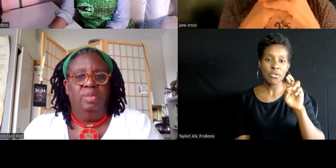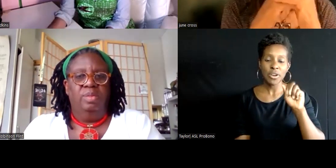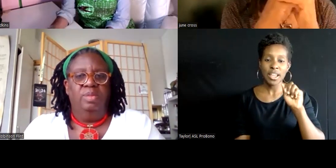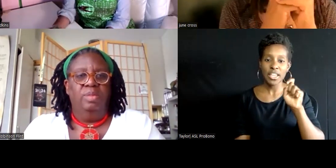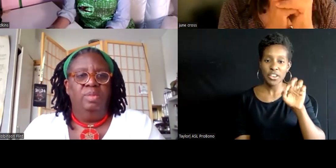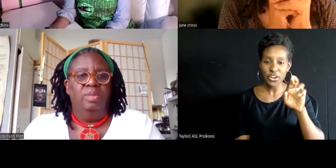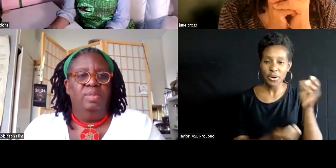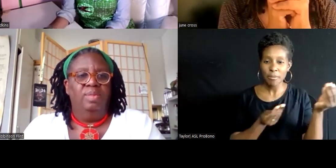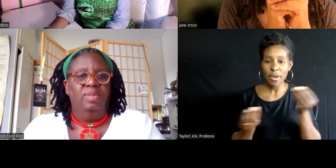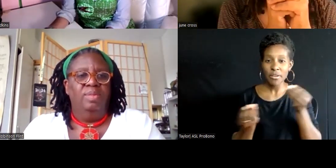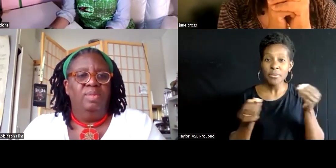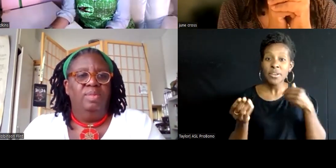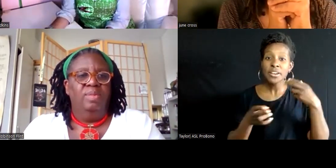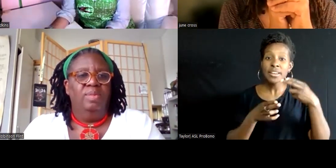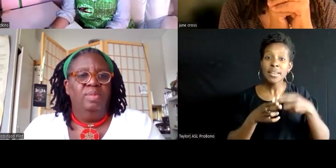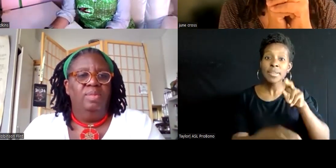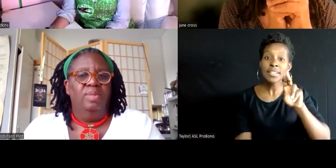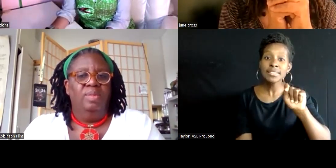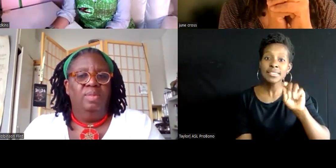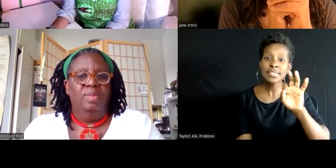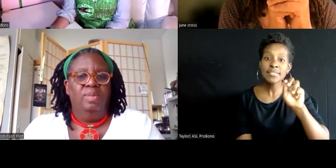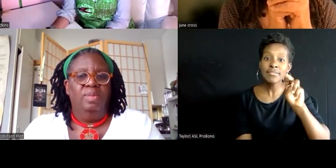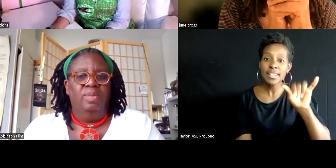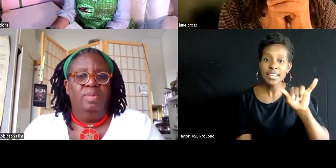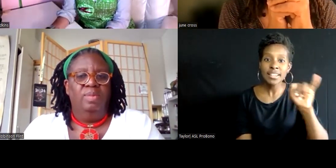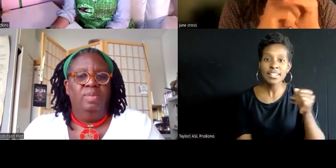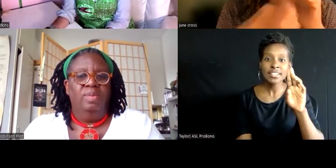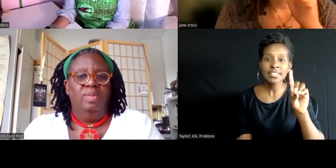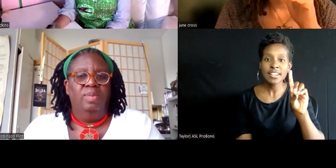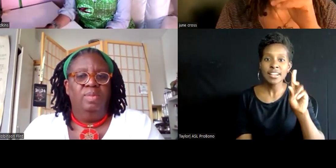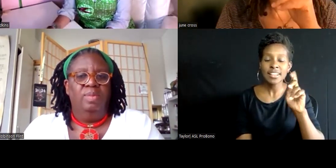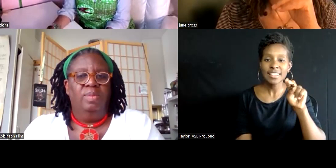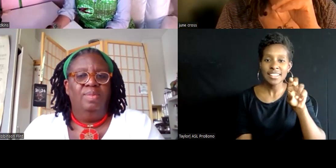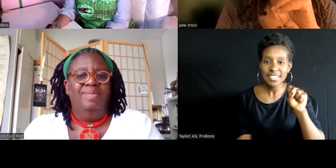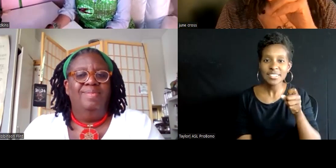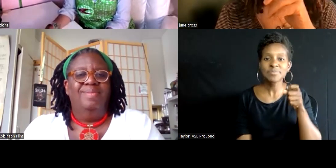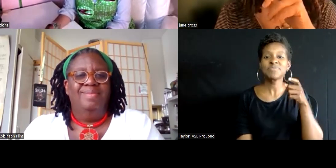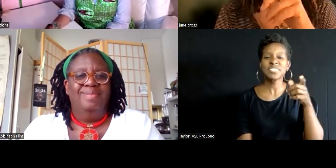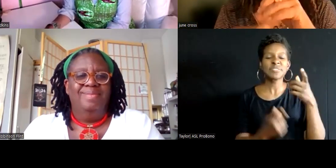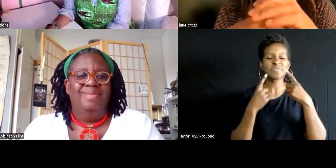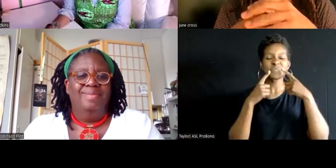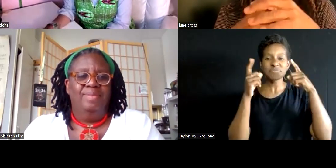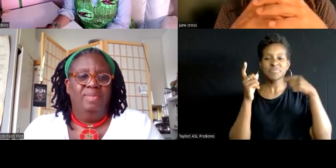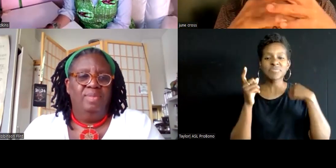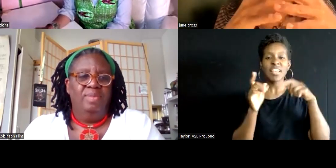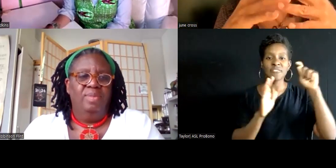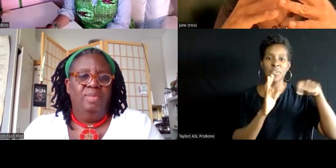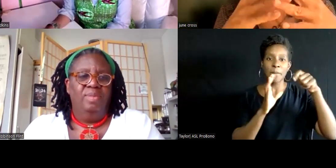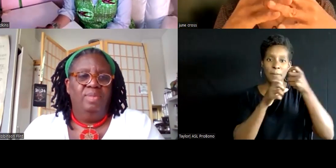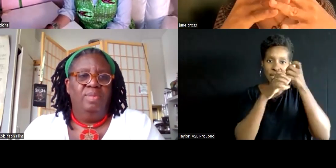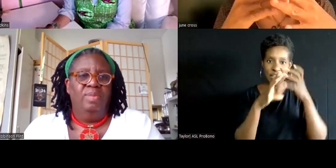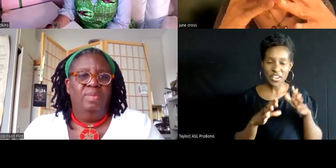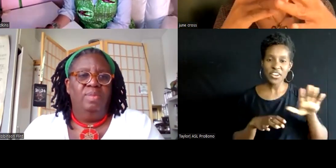is Tiffany Judkins, and Tiffany is an accomplished producer and filmmaker whose work has appeared on